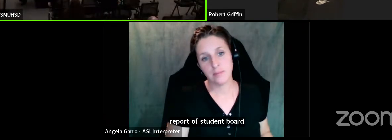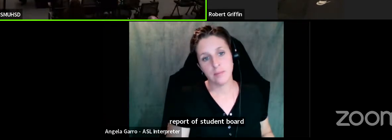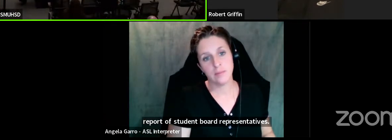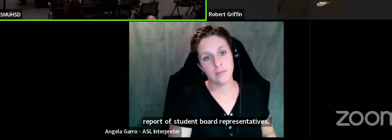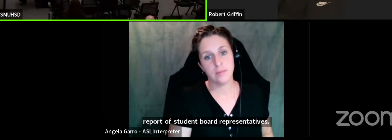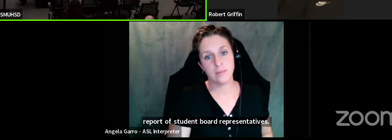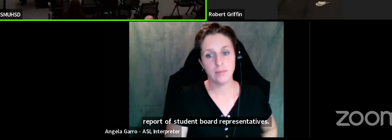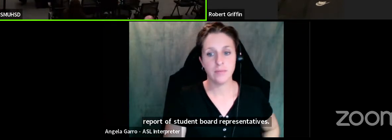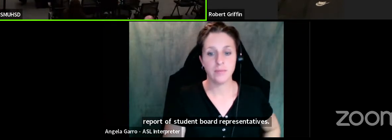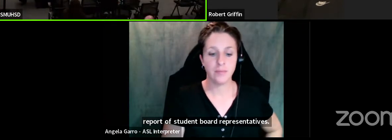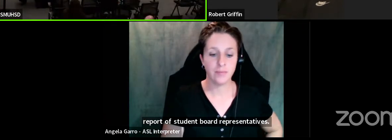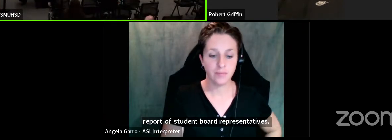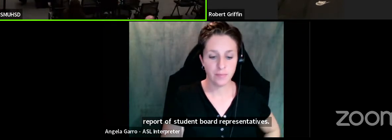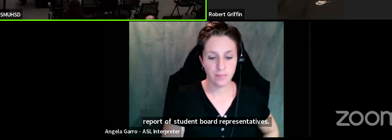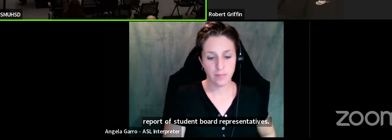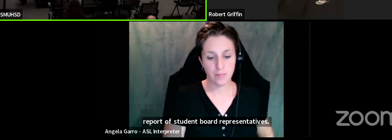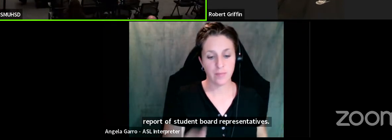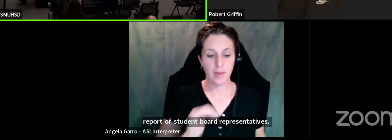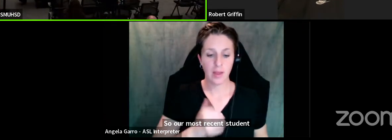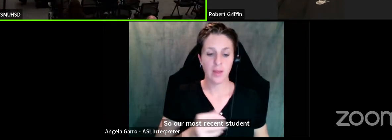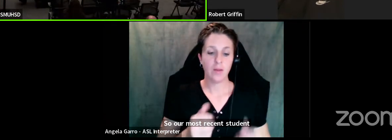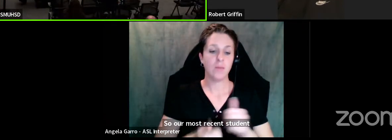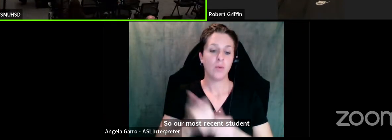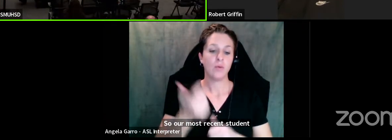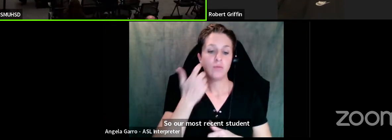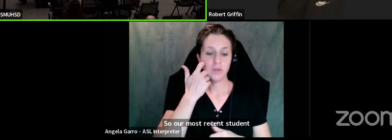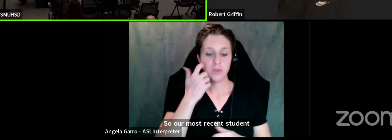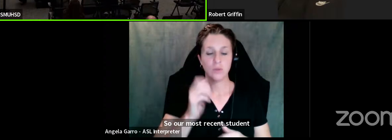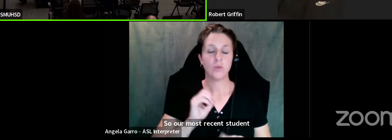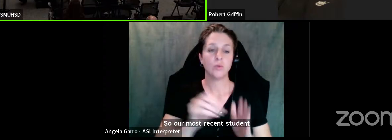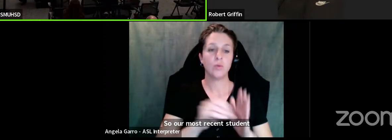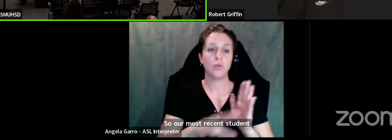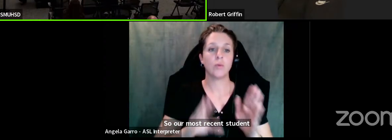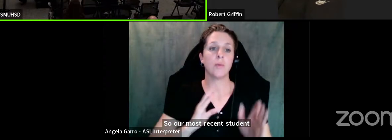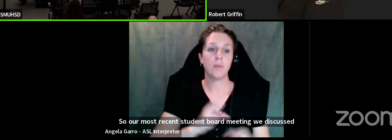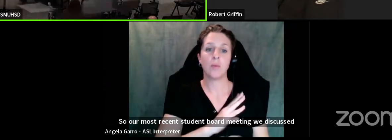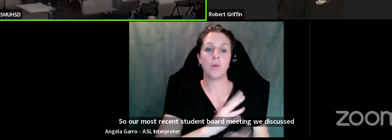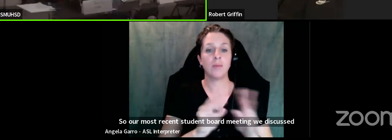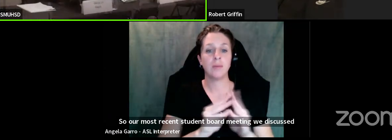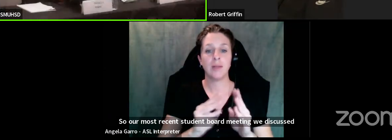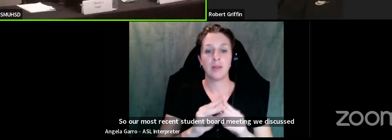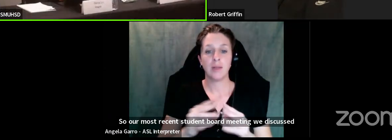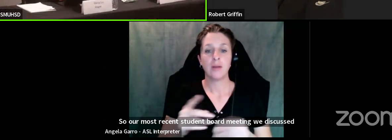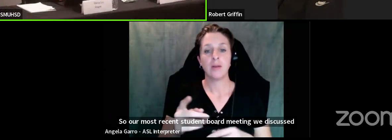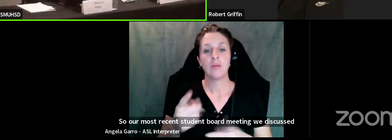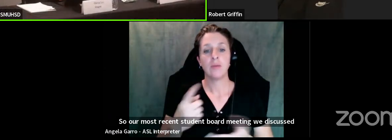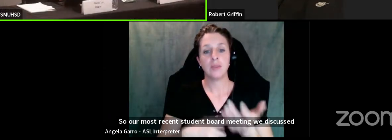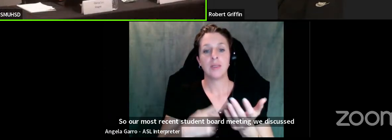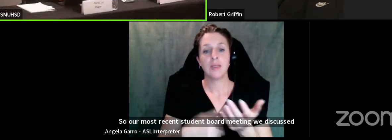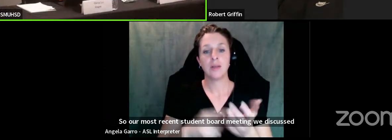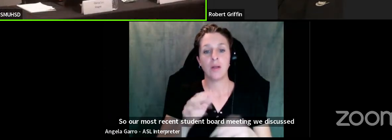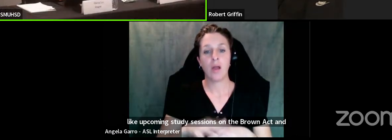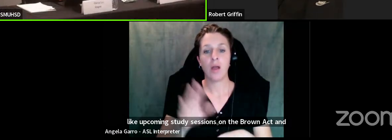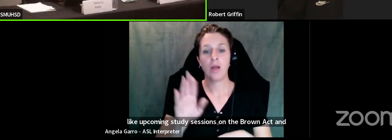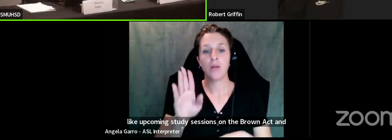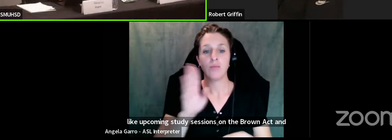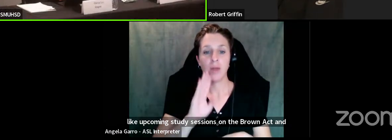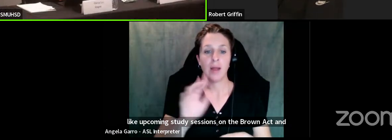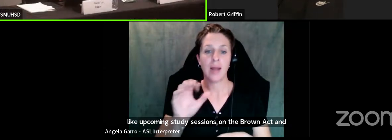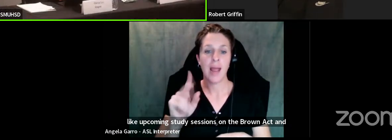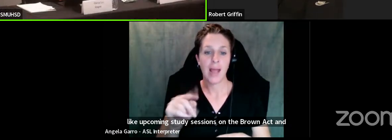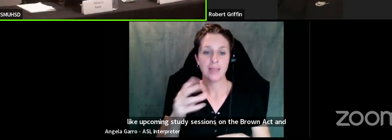So at our most recent student board meeting, we discussed like upcoming study sessions on the Brown Act and Robert's Rule of